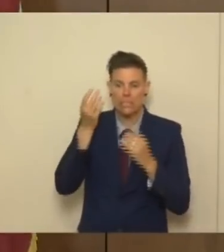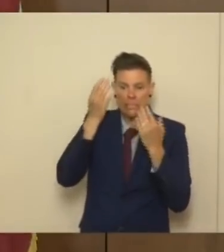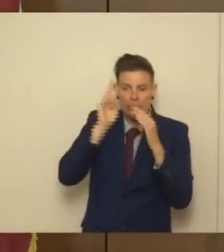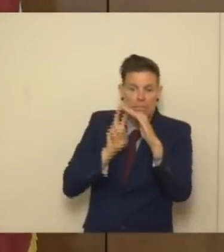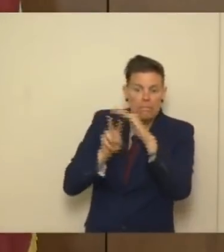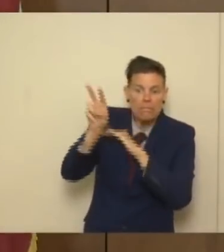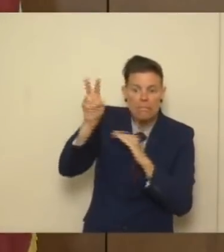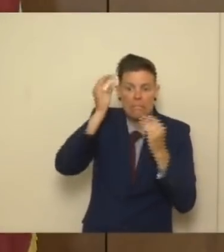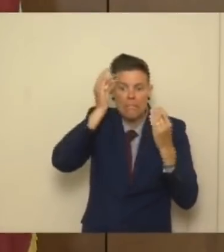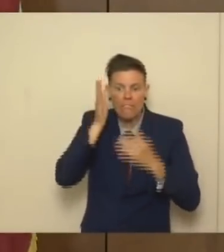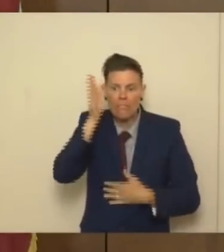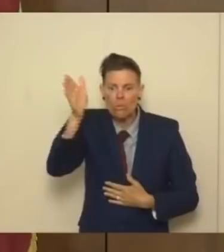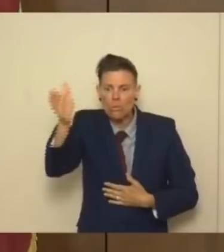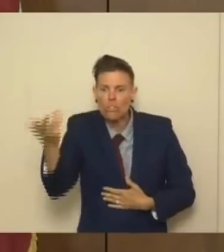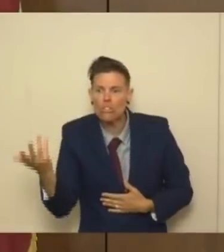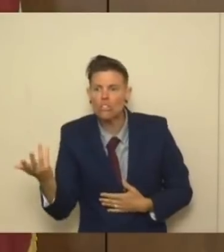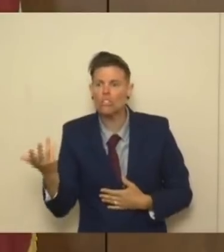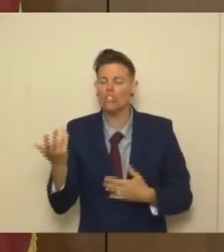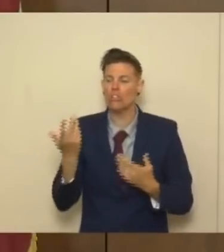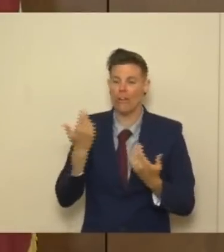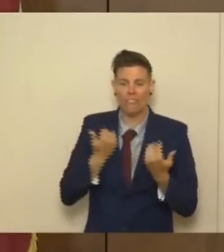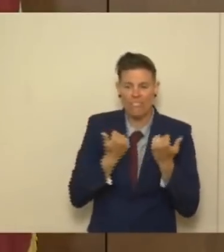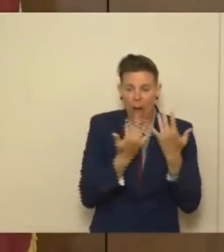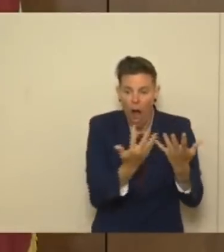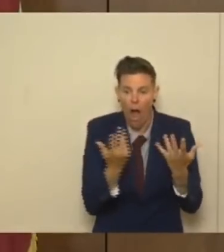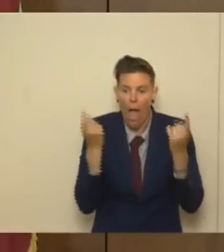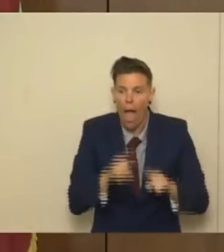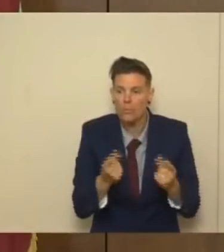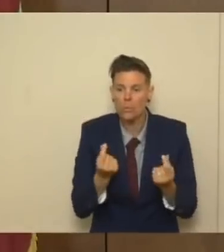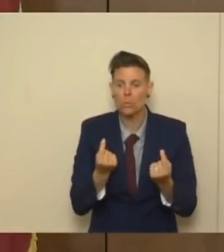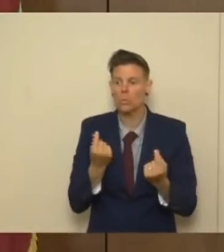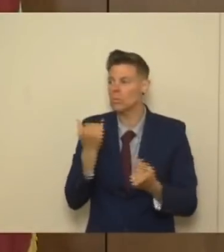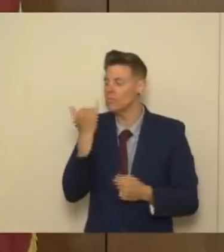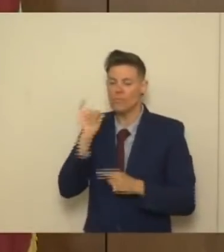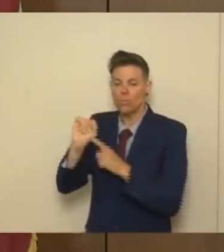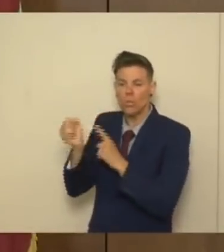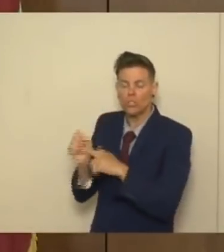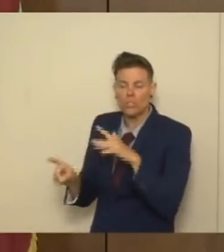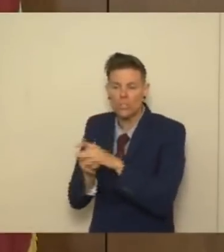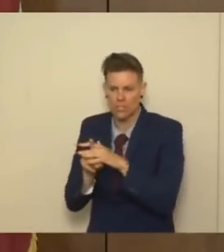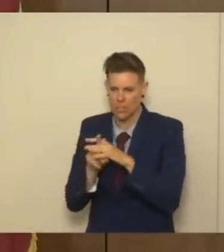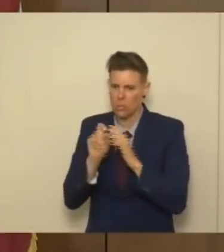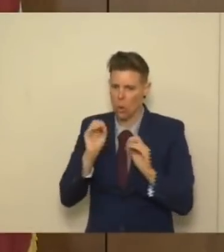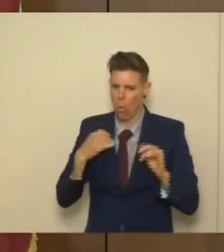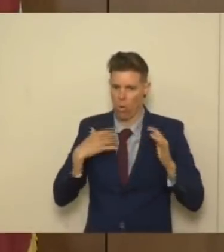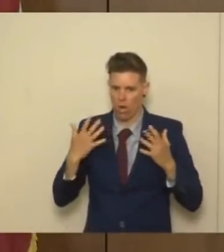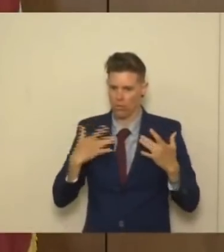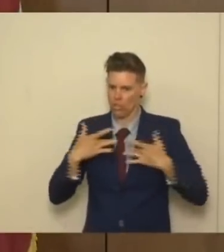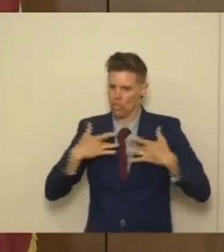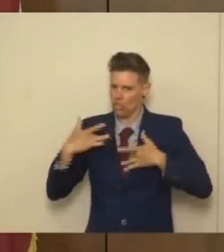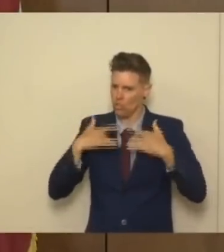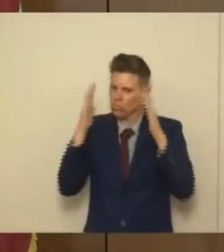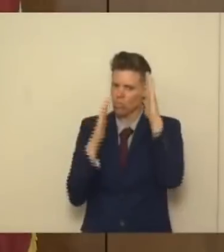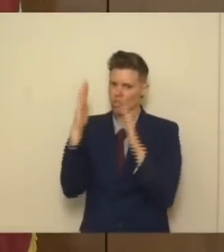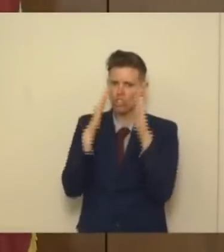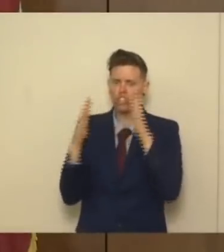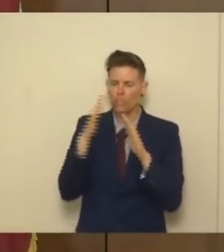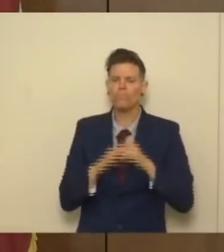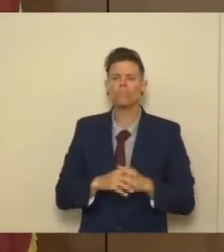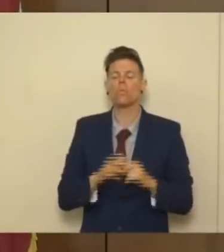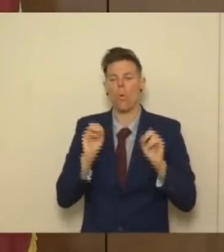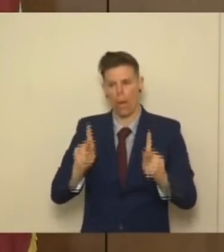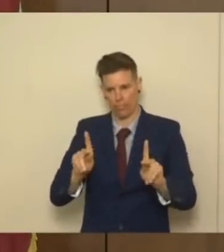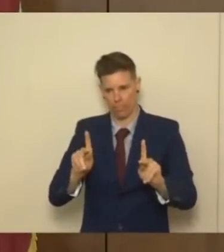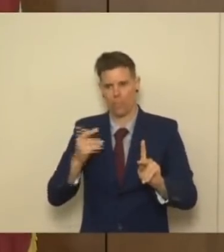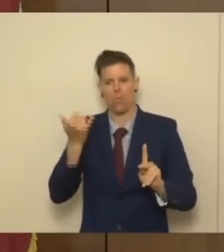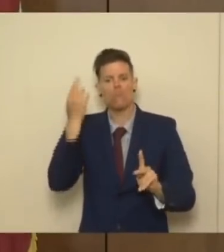time. We don't want this. And I raise it because when governors are saying, don't panic, and